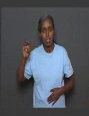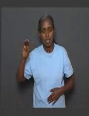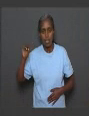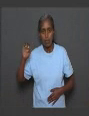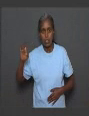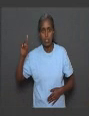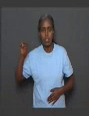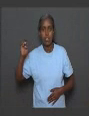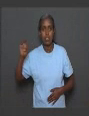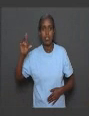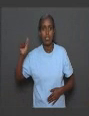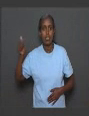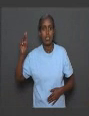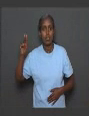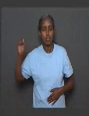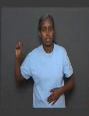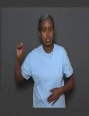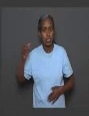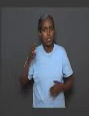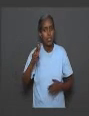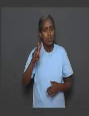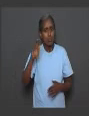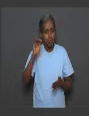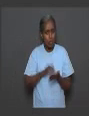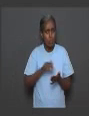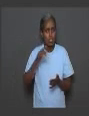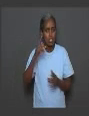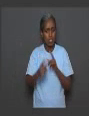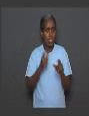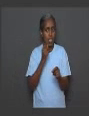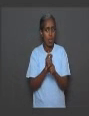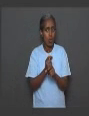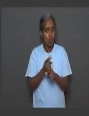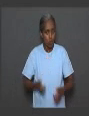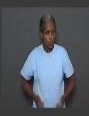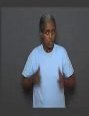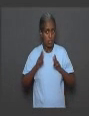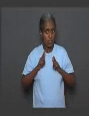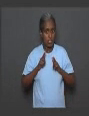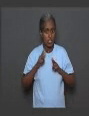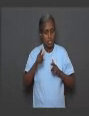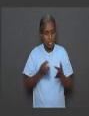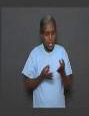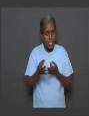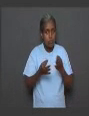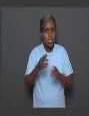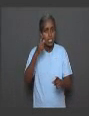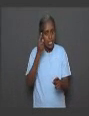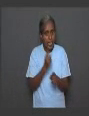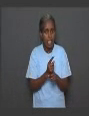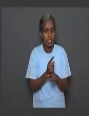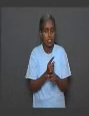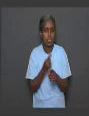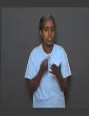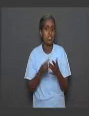almost 2,000 years ago. It is better expressed in writing than in